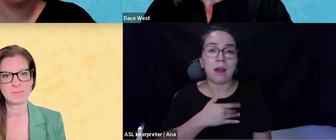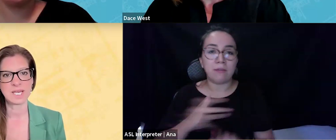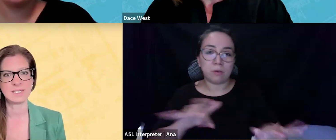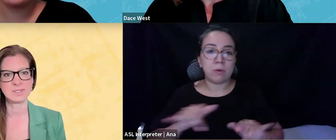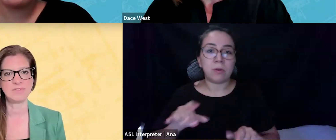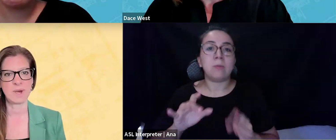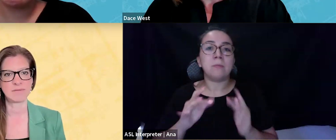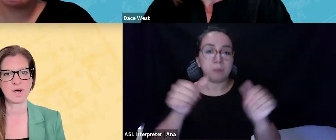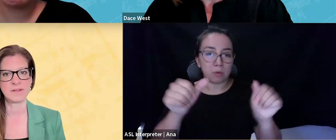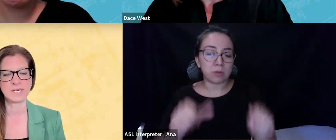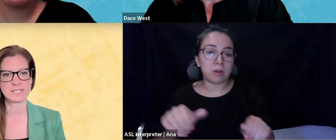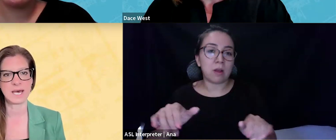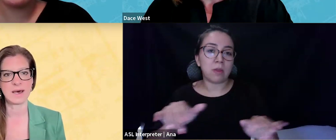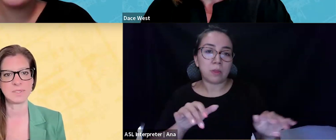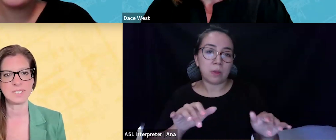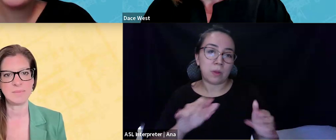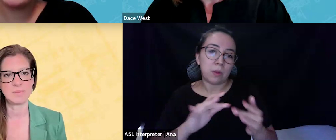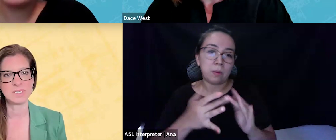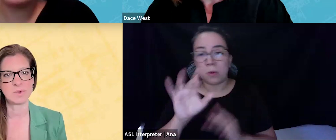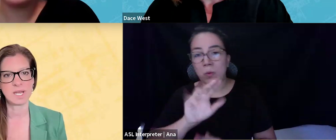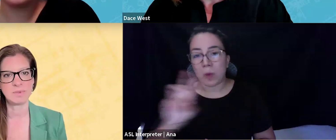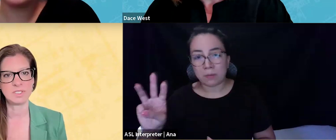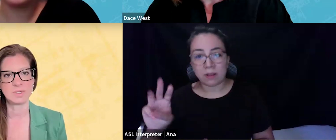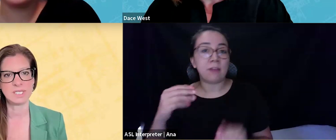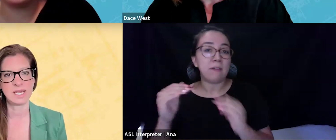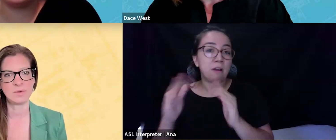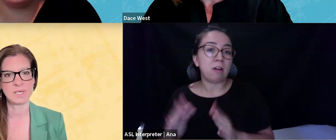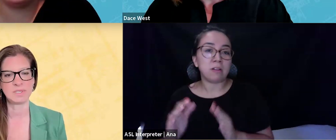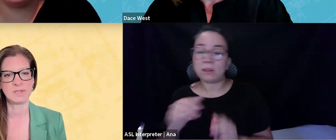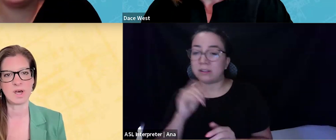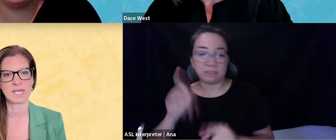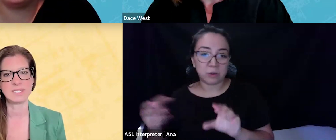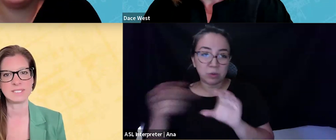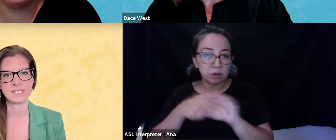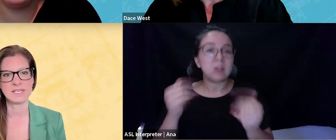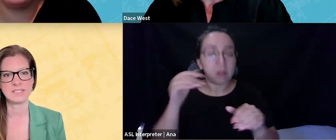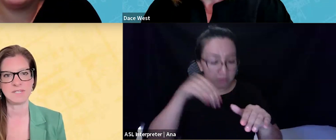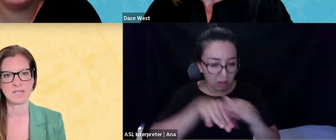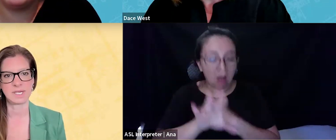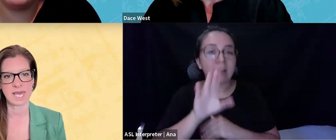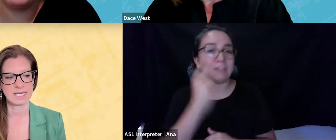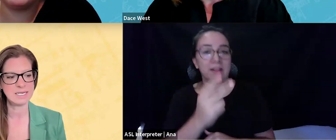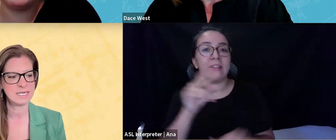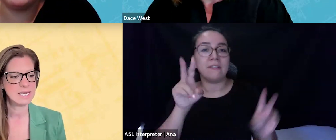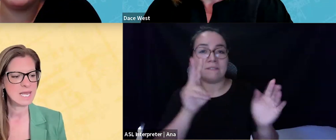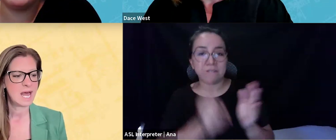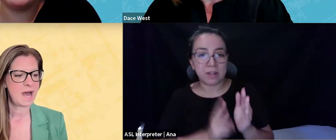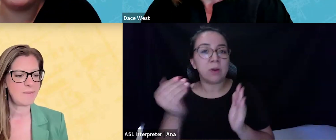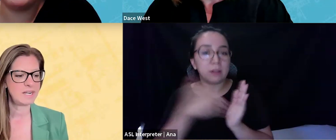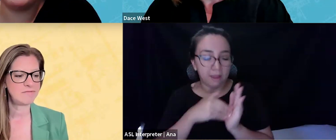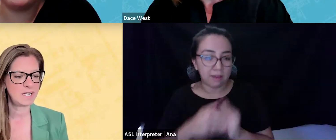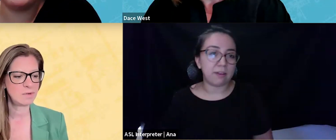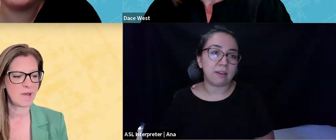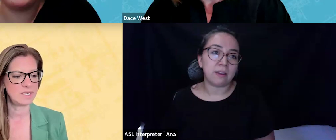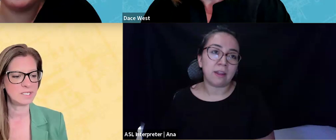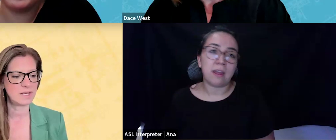on the website. So if you have colleagues or team members that weren't able to join today, you'll be able to log in to see this video again.